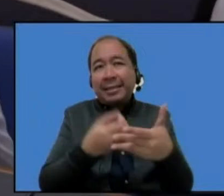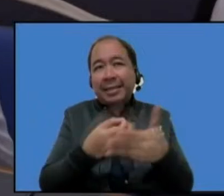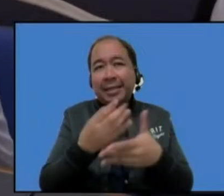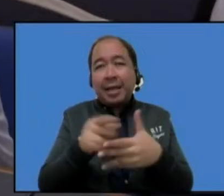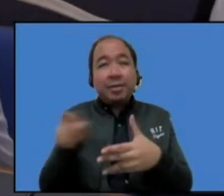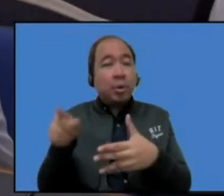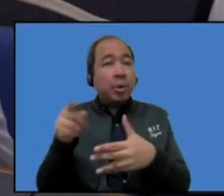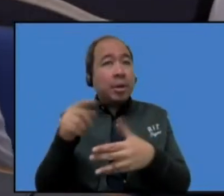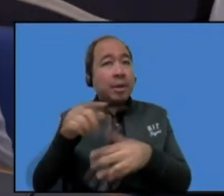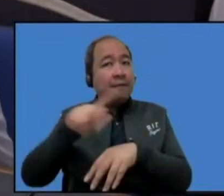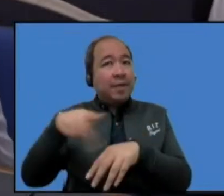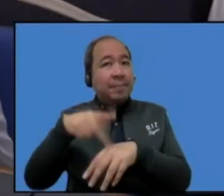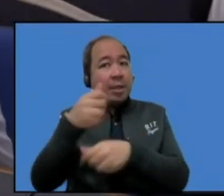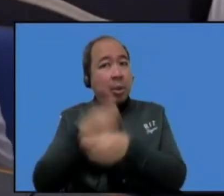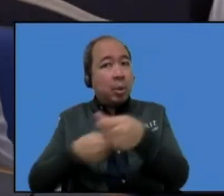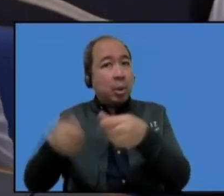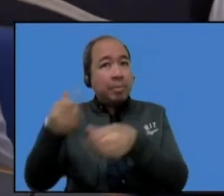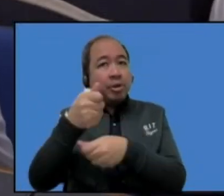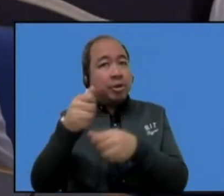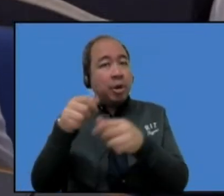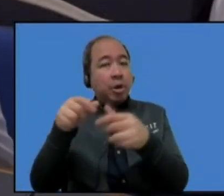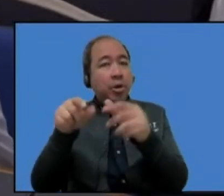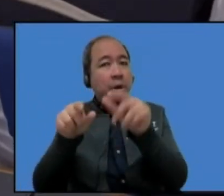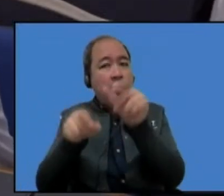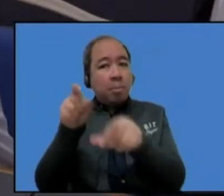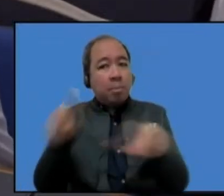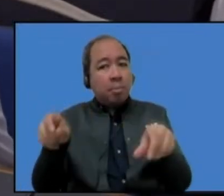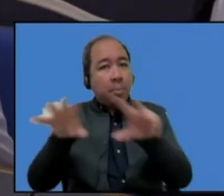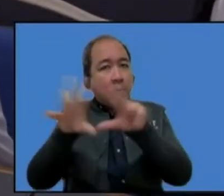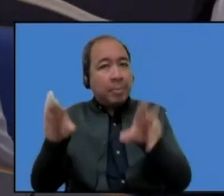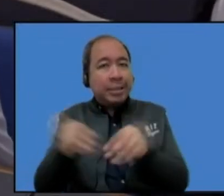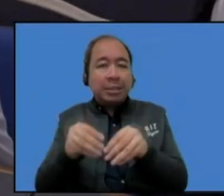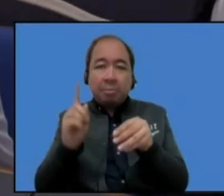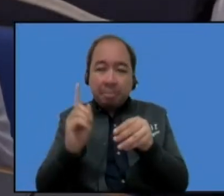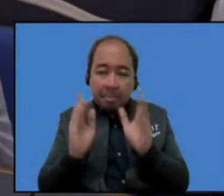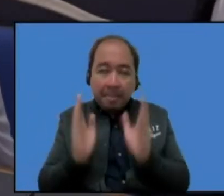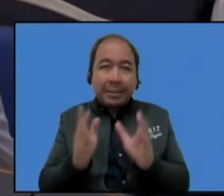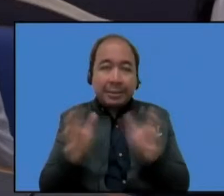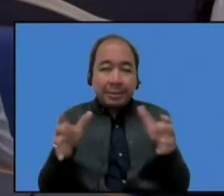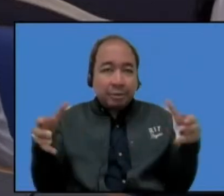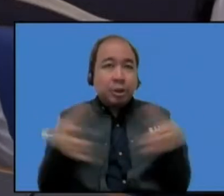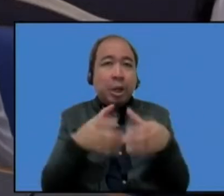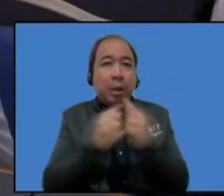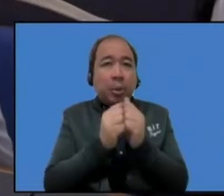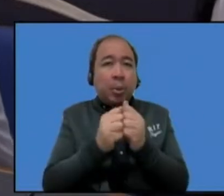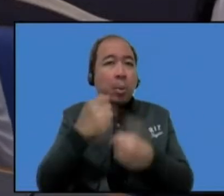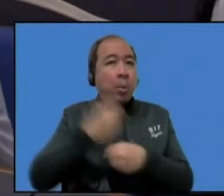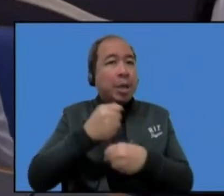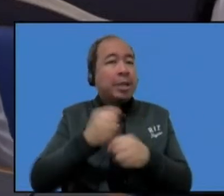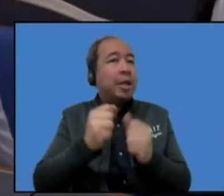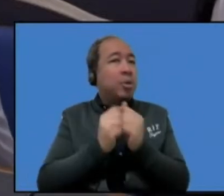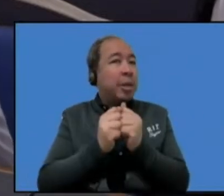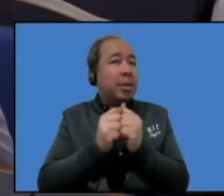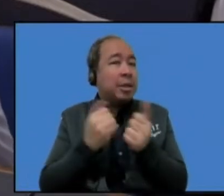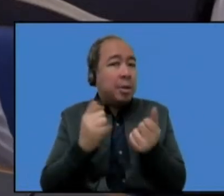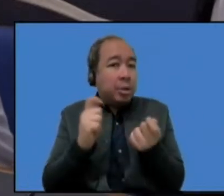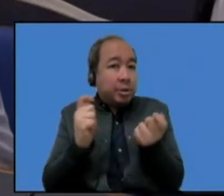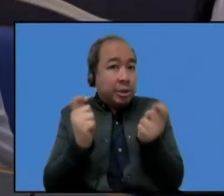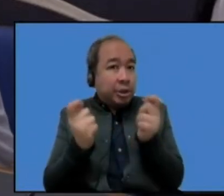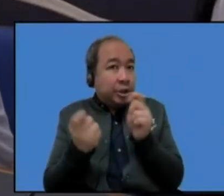Commission on Population Development about coming together because of the shift in the narrative, as also pointed